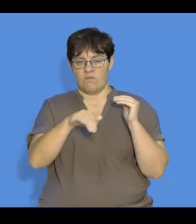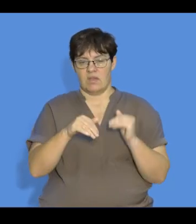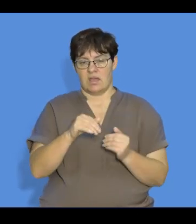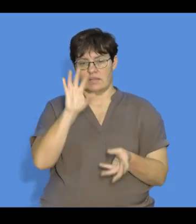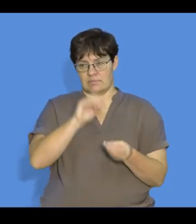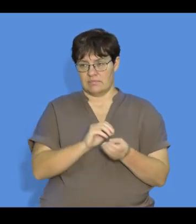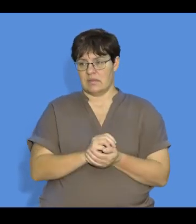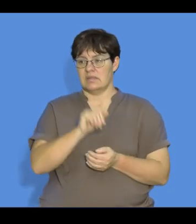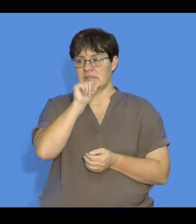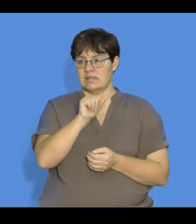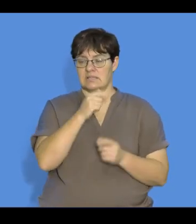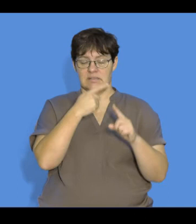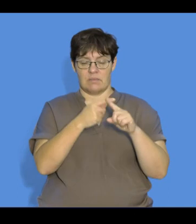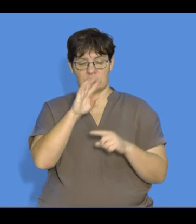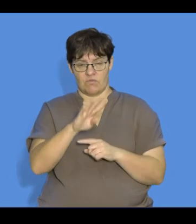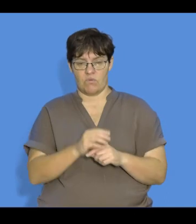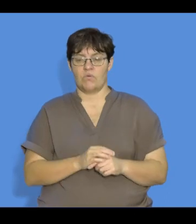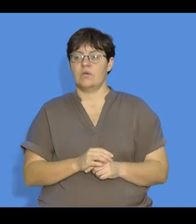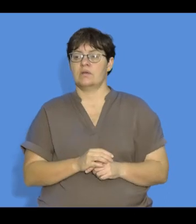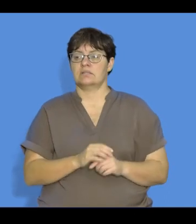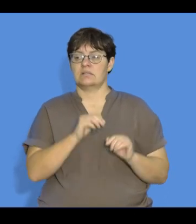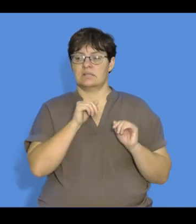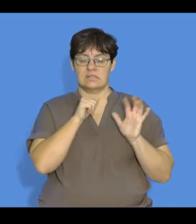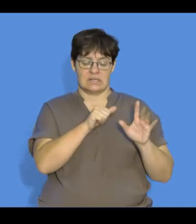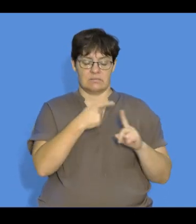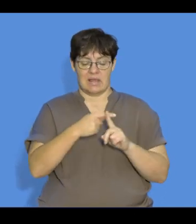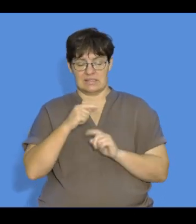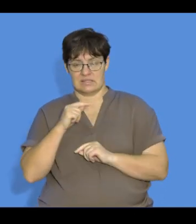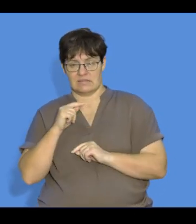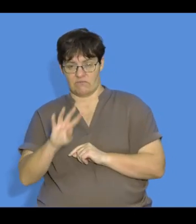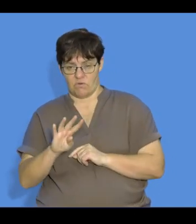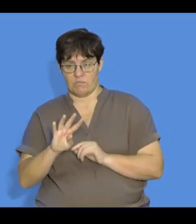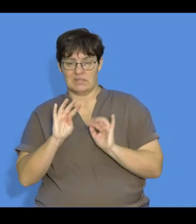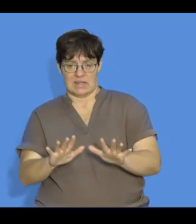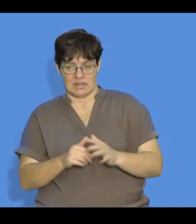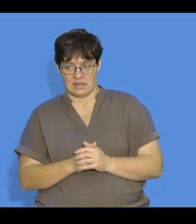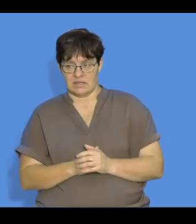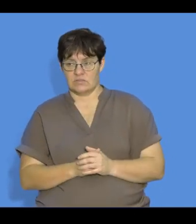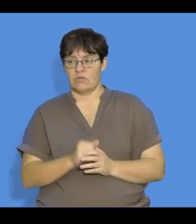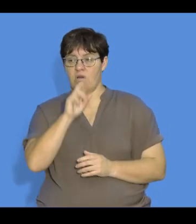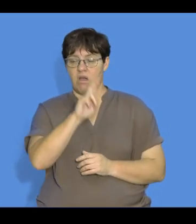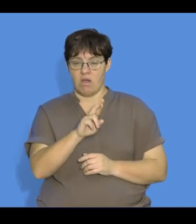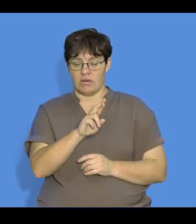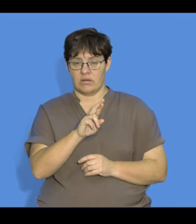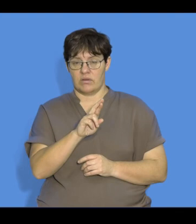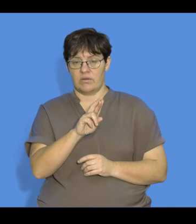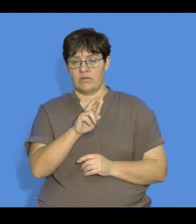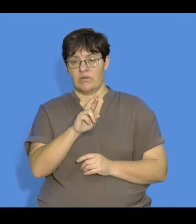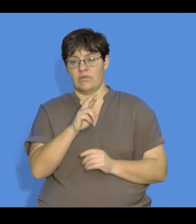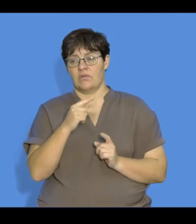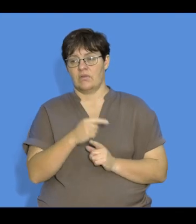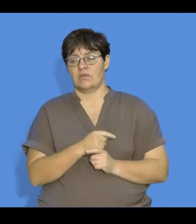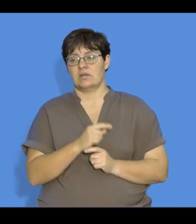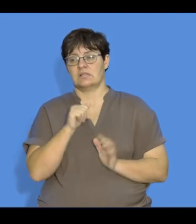over sum. 6 multiplied by 4 divided by the sum, which is 10, right? So our R parallel is equals